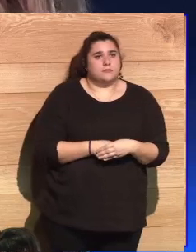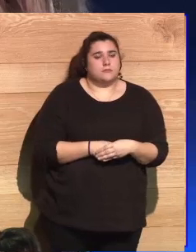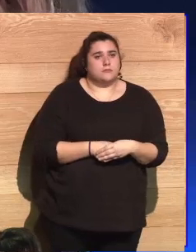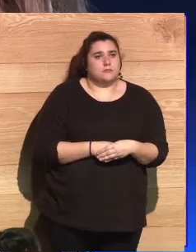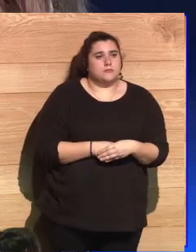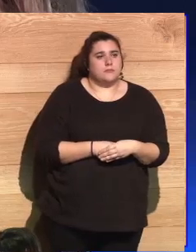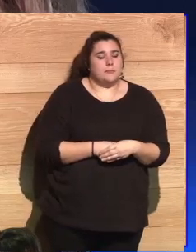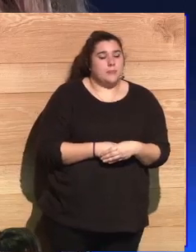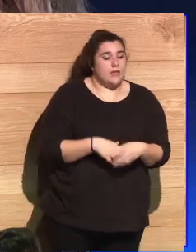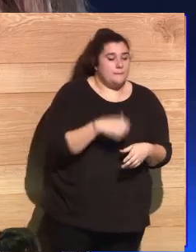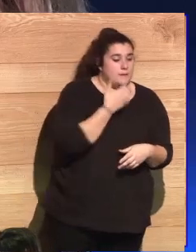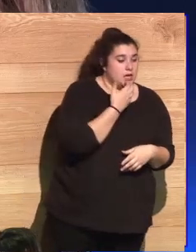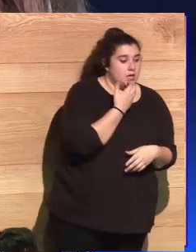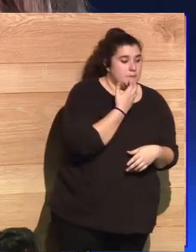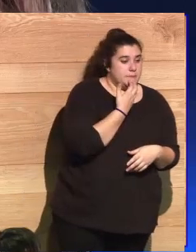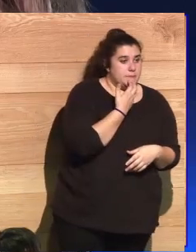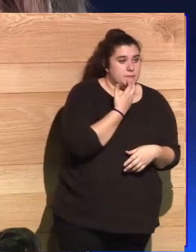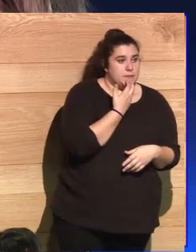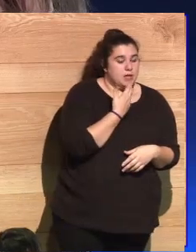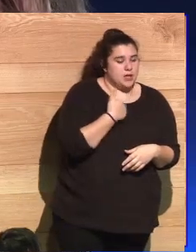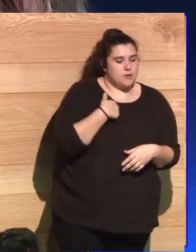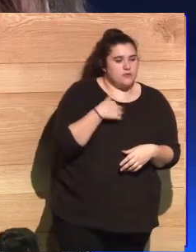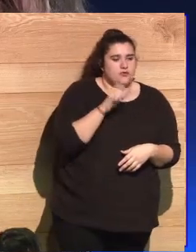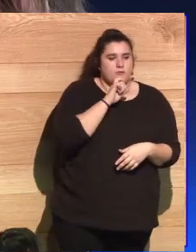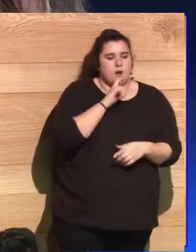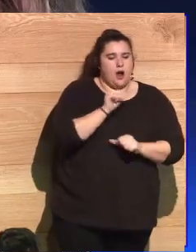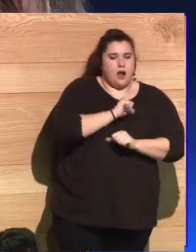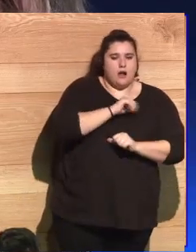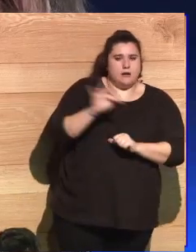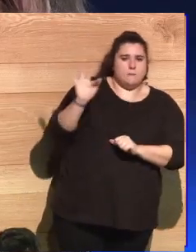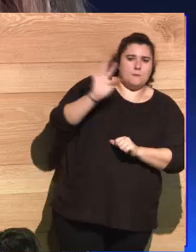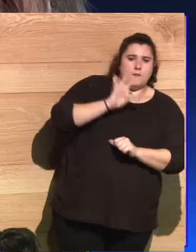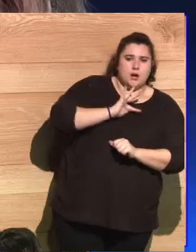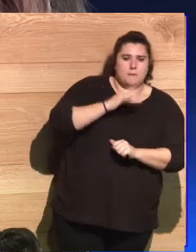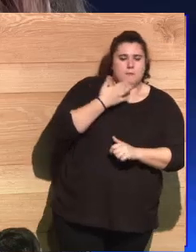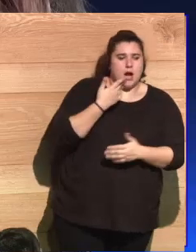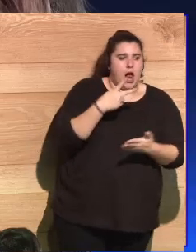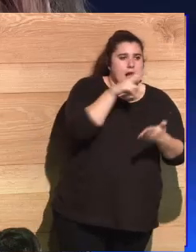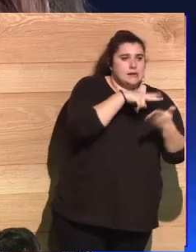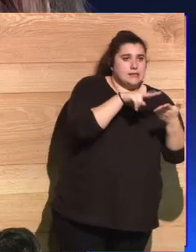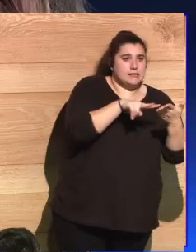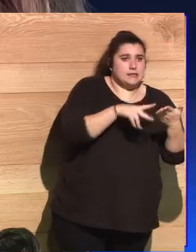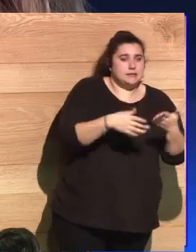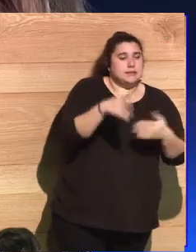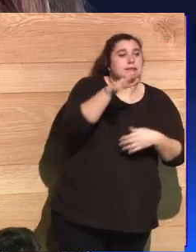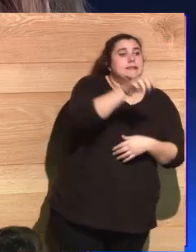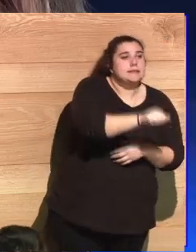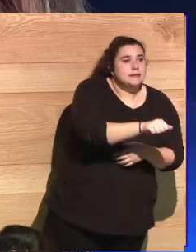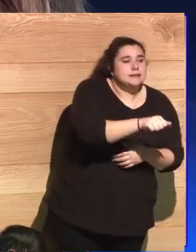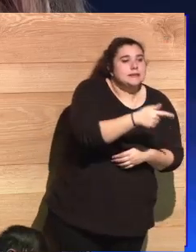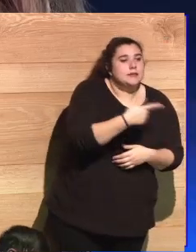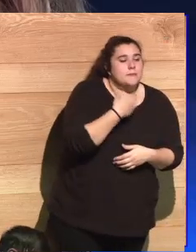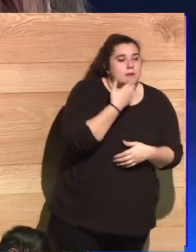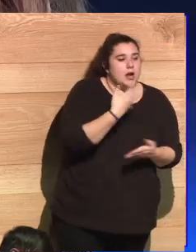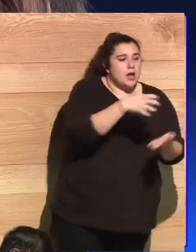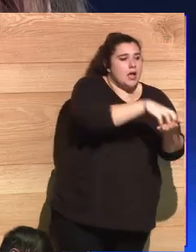get in, and I always had a book to read from the library, and the other tramps that I knew, they started calling